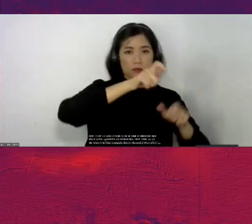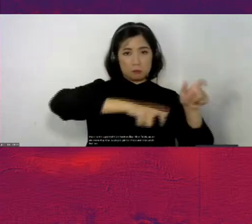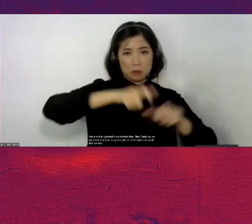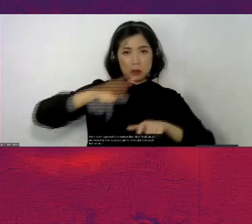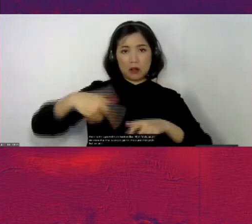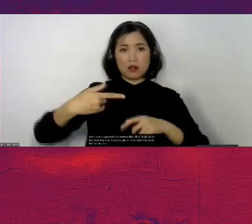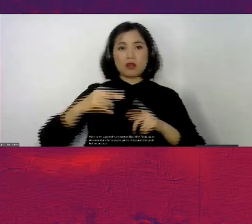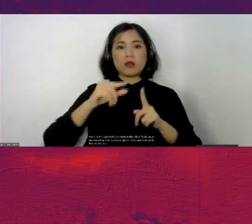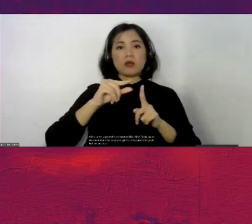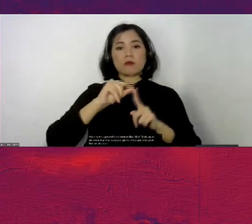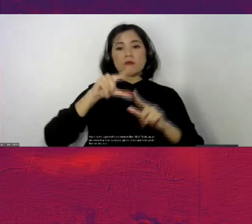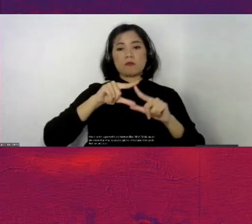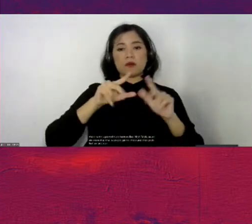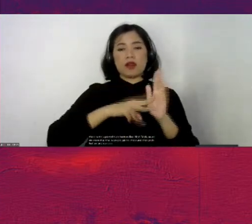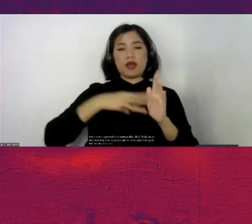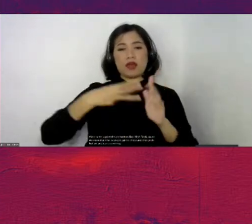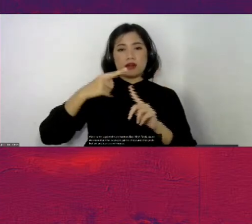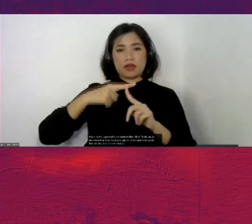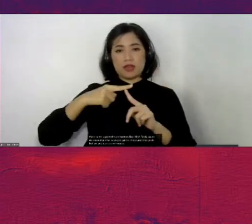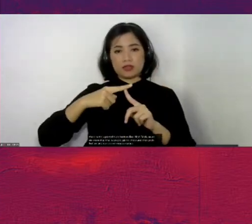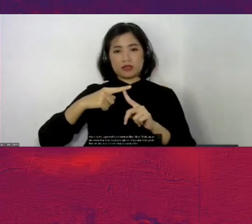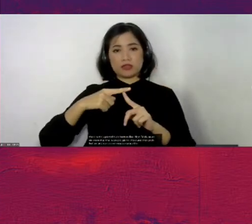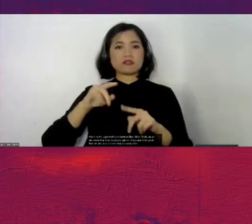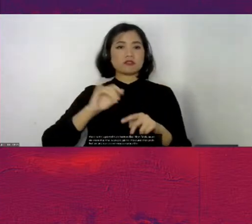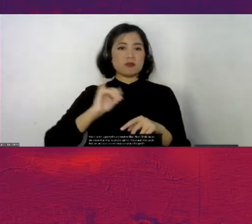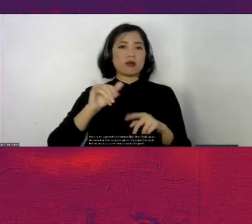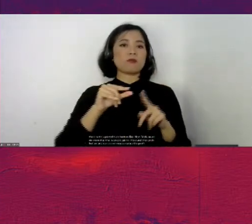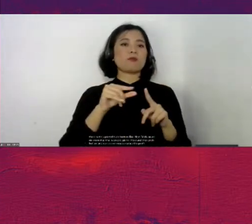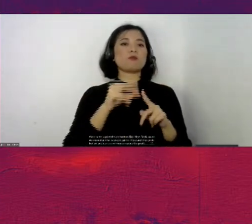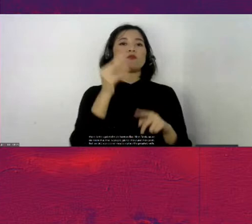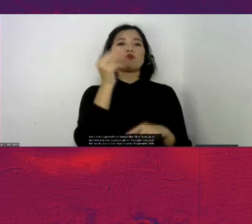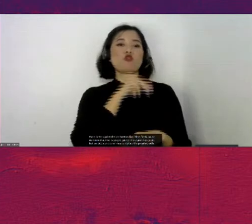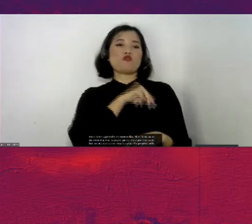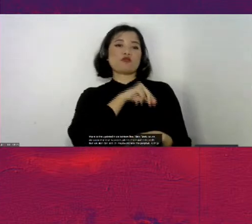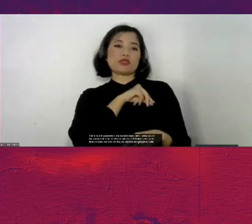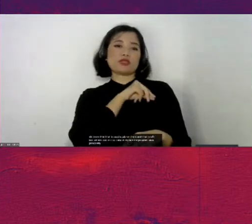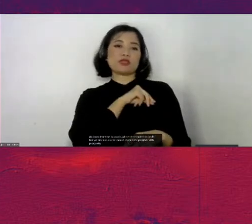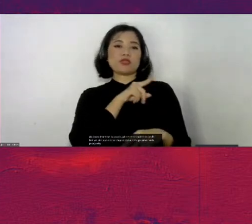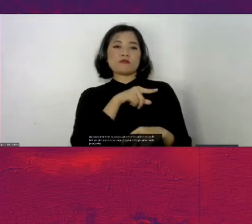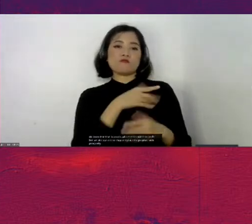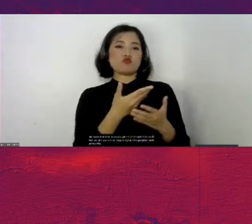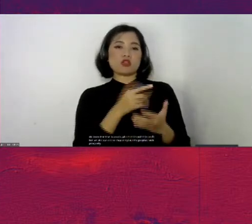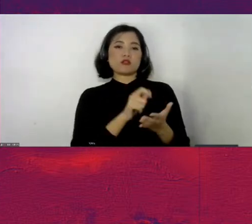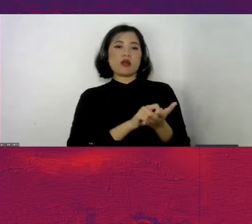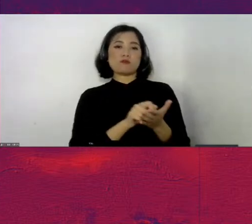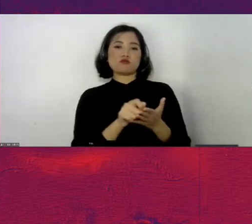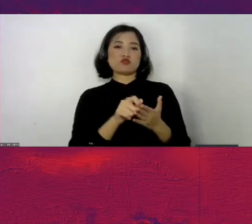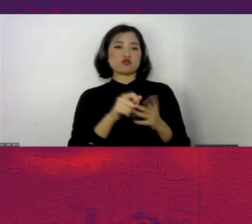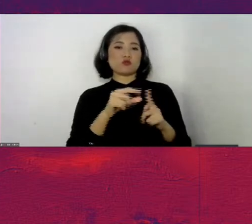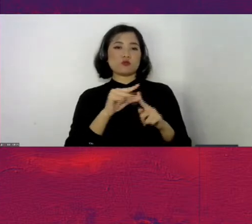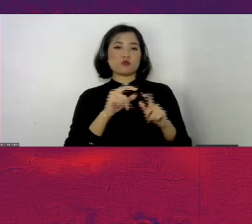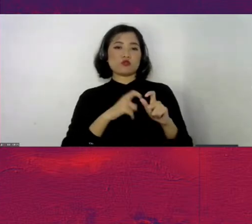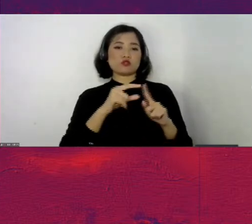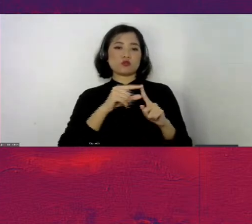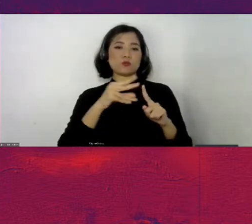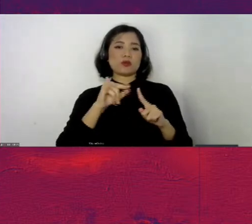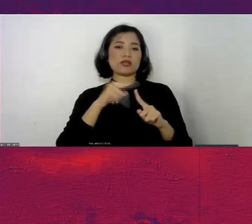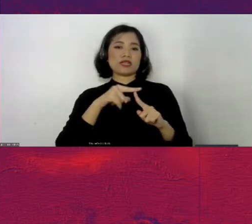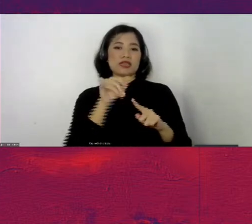can add or maybe replace the profit with prosperity, yeah, with the tools